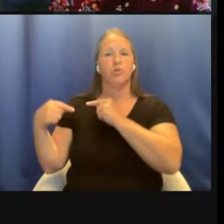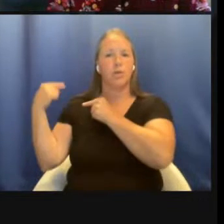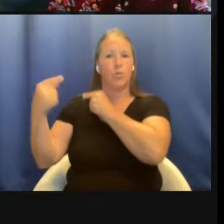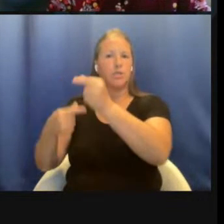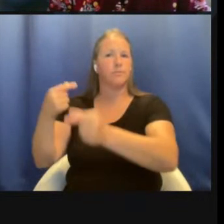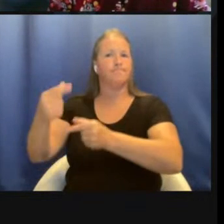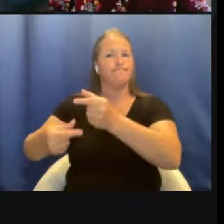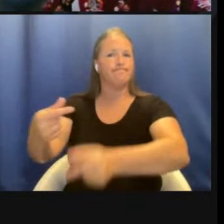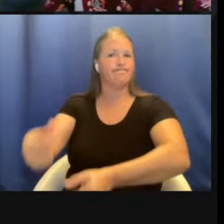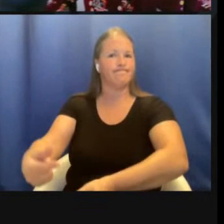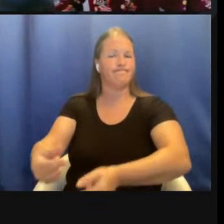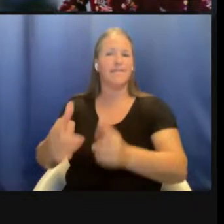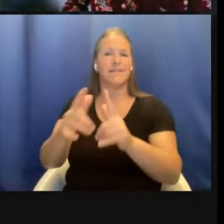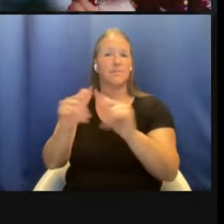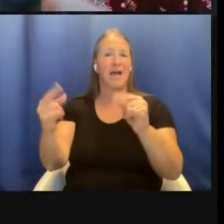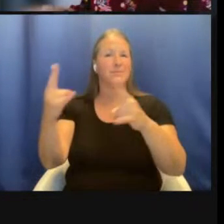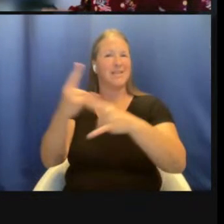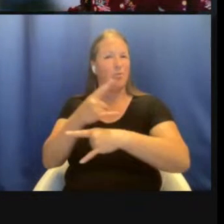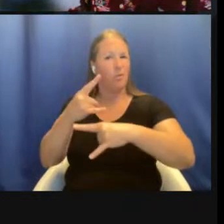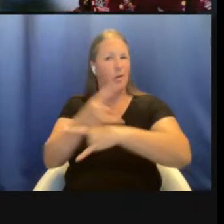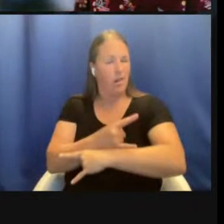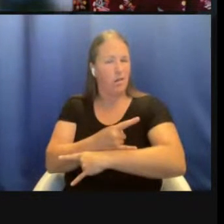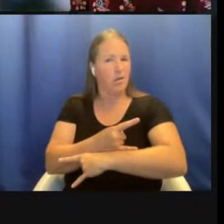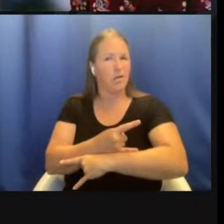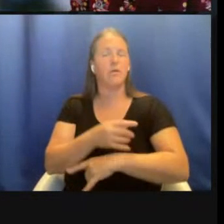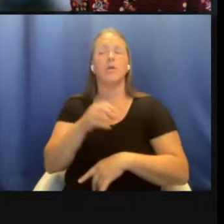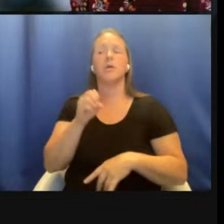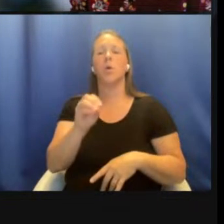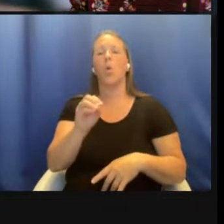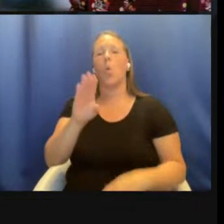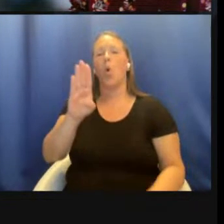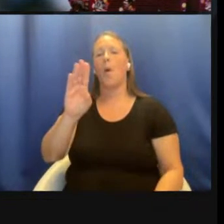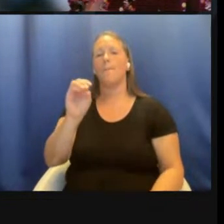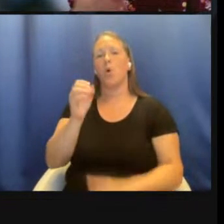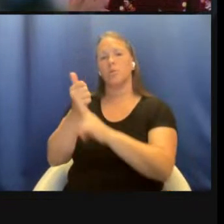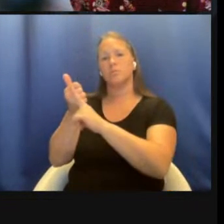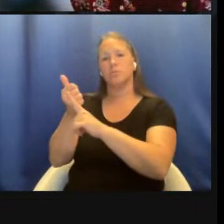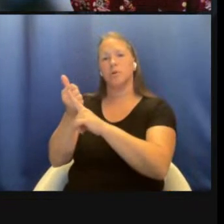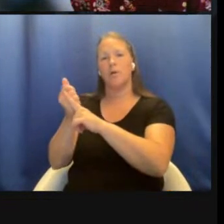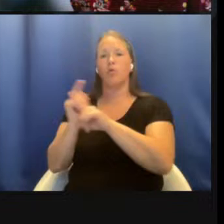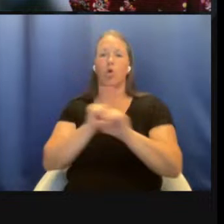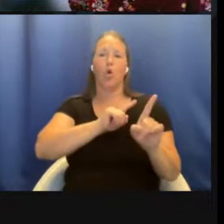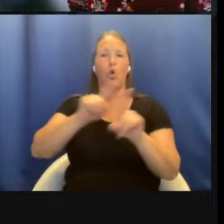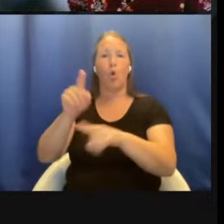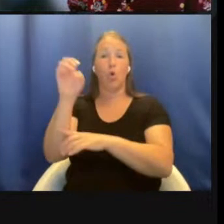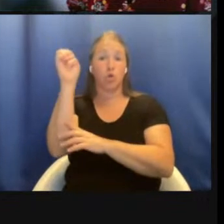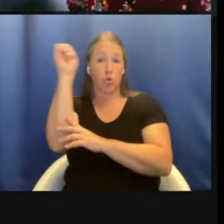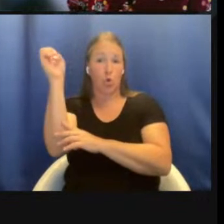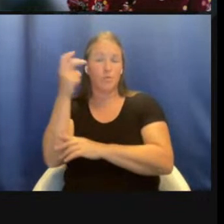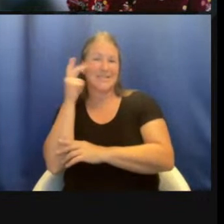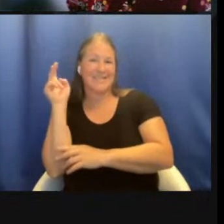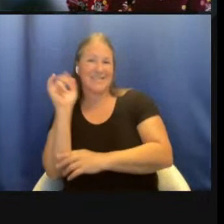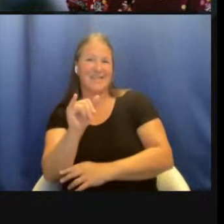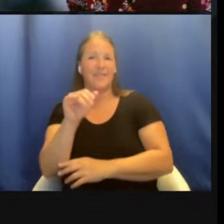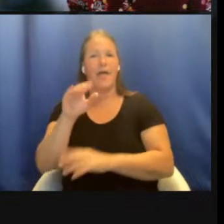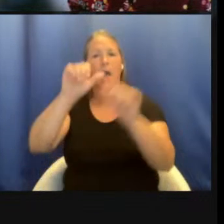an irony here. And so Beau himself will go to Europe, see this bust of Napoleon